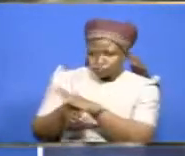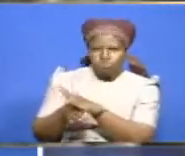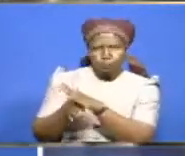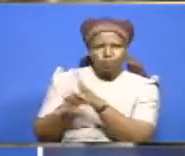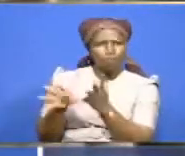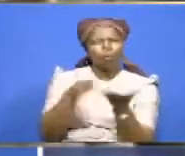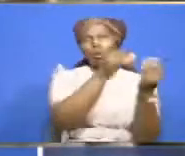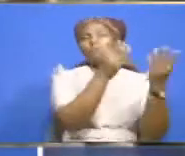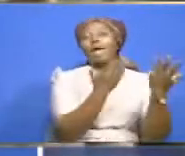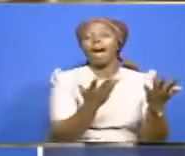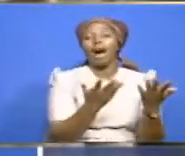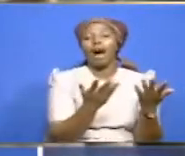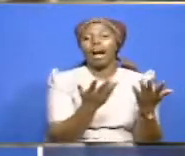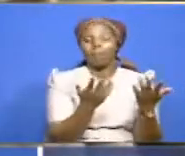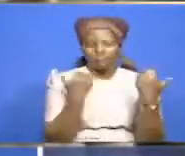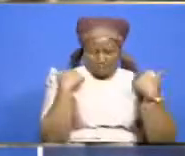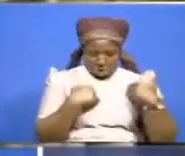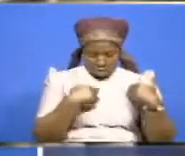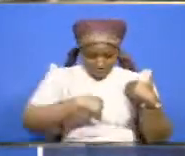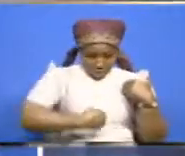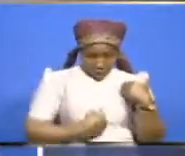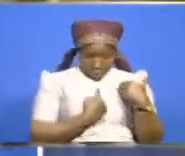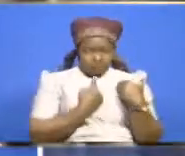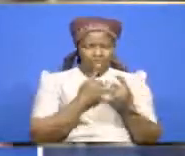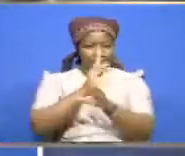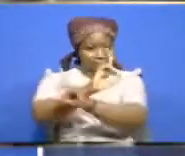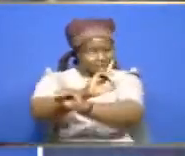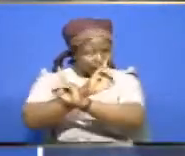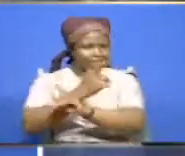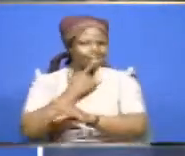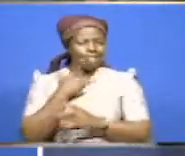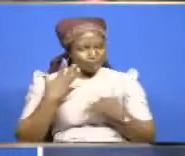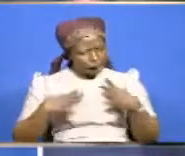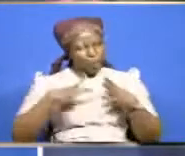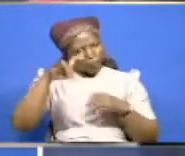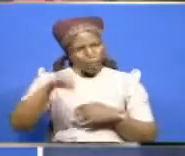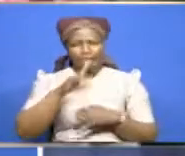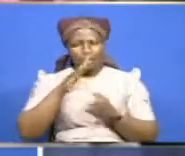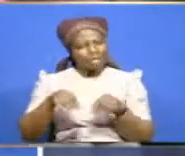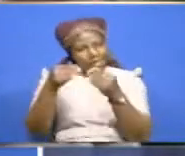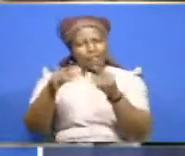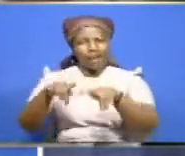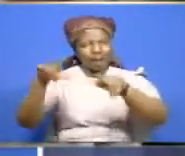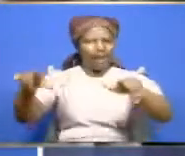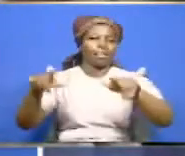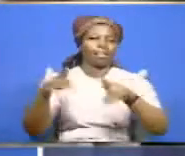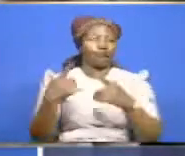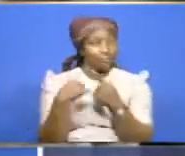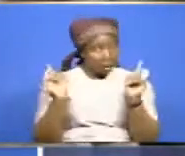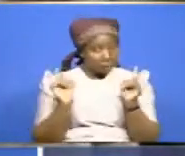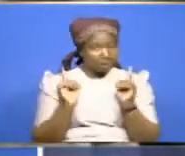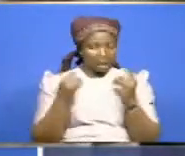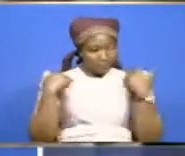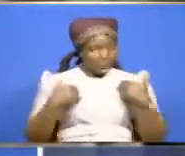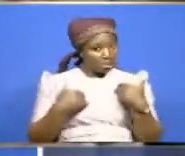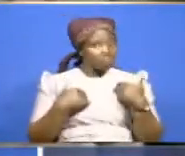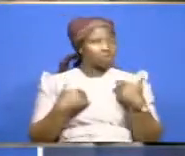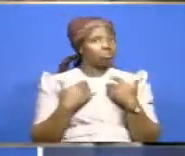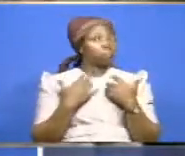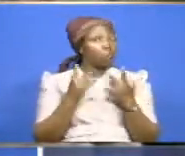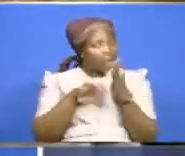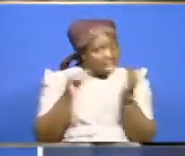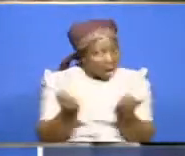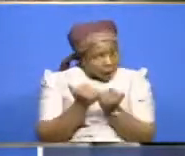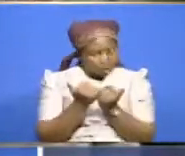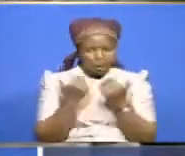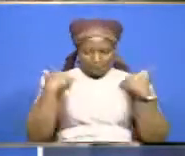wapi. Mimi mwenyewe nilitetea huko nikasema watu wapewe mashamba. Badala yake mimi nikafungwa na nikaitwa ati